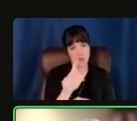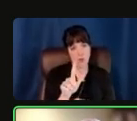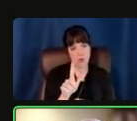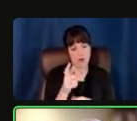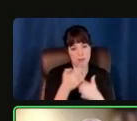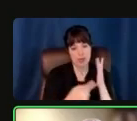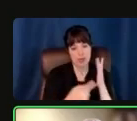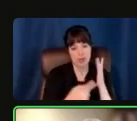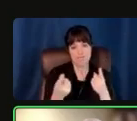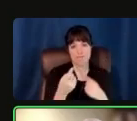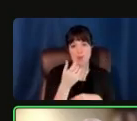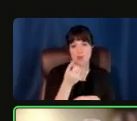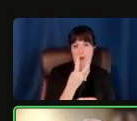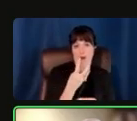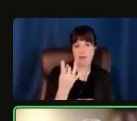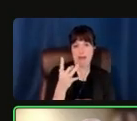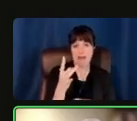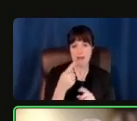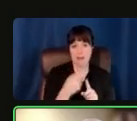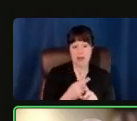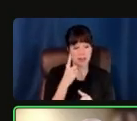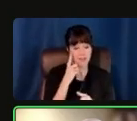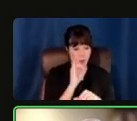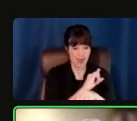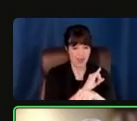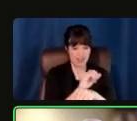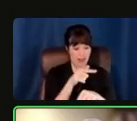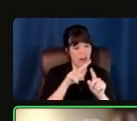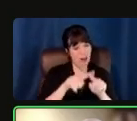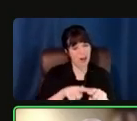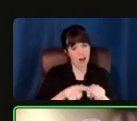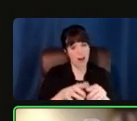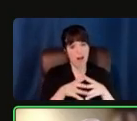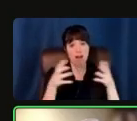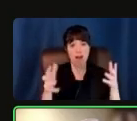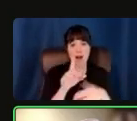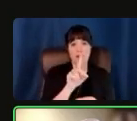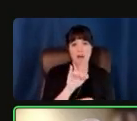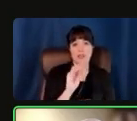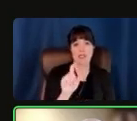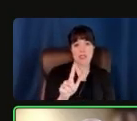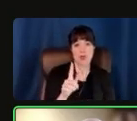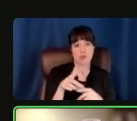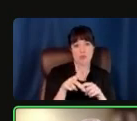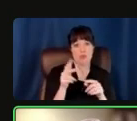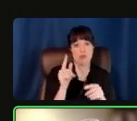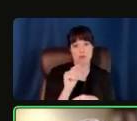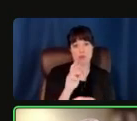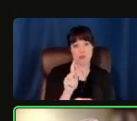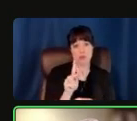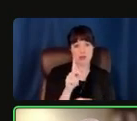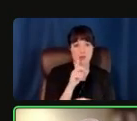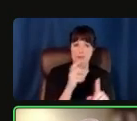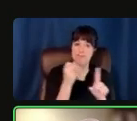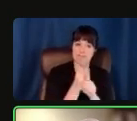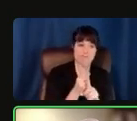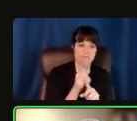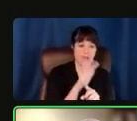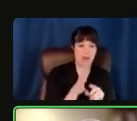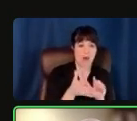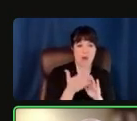last 12 to 18 months, and for an industry that relies heavily on very large diesel trucks, this has been a significant impact on operational